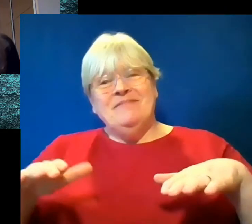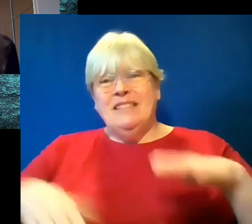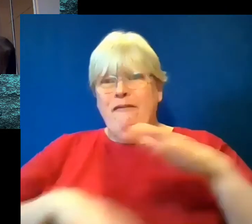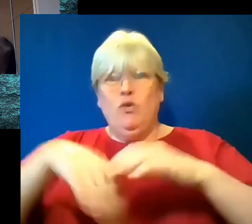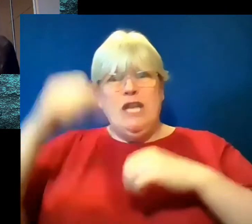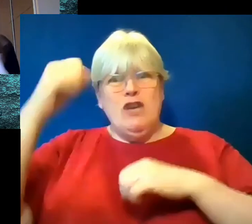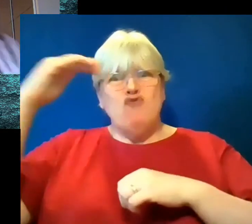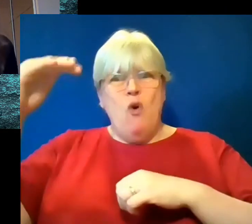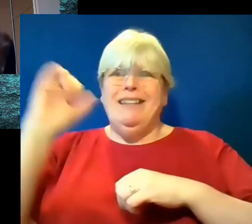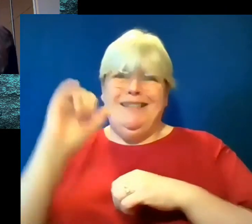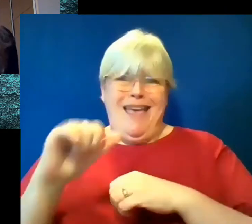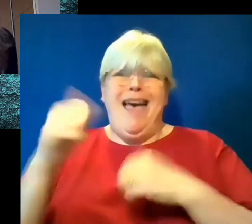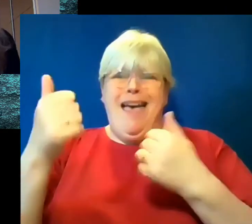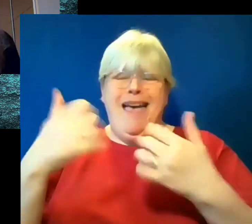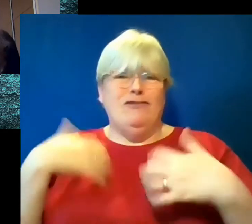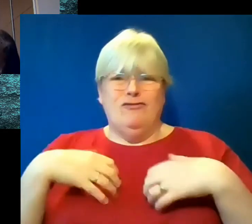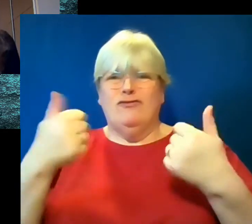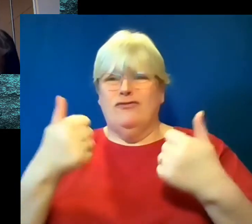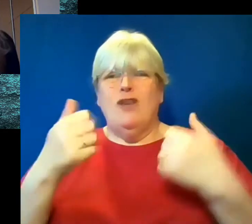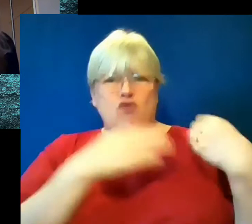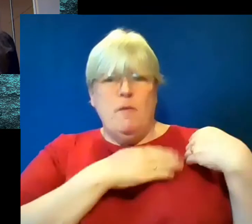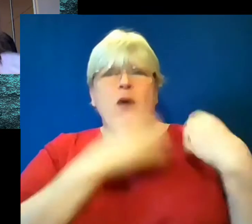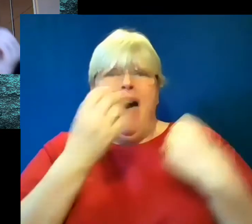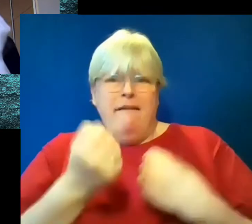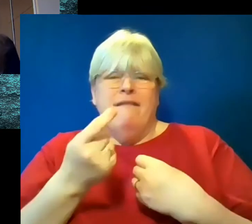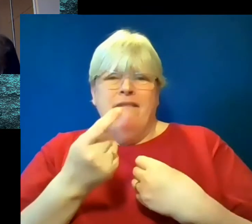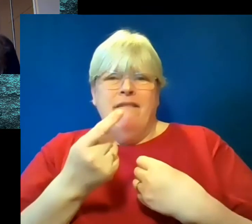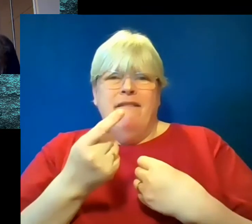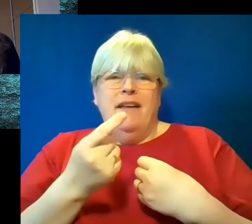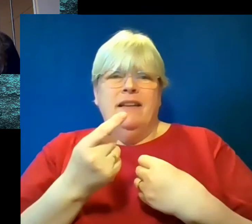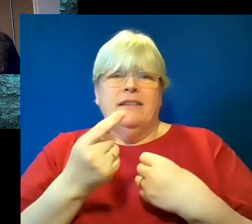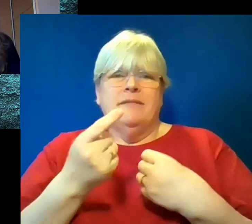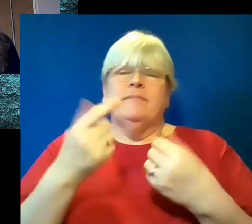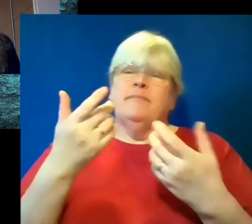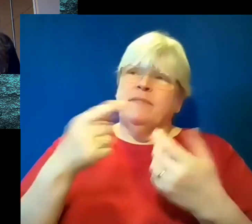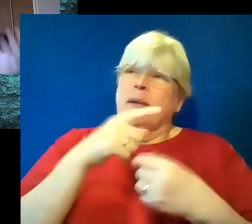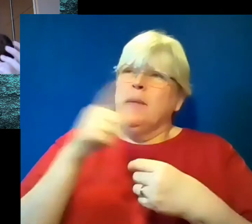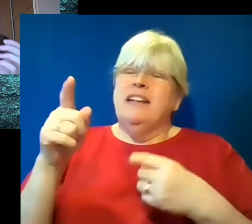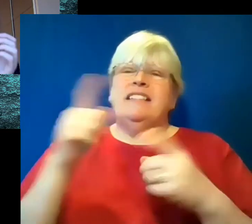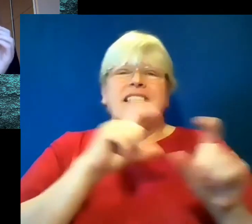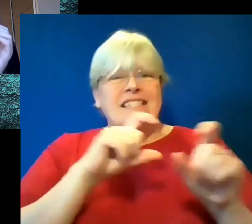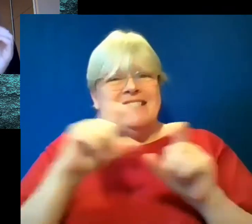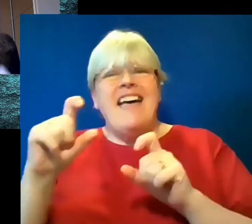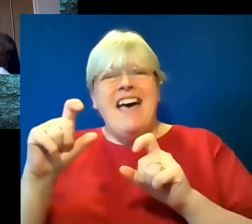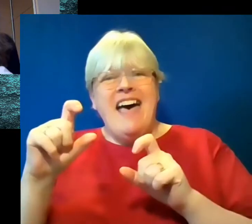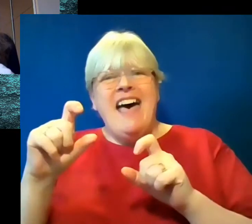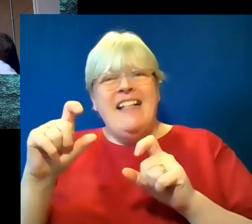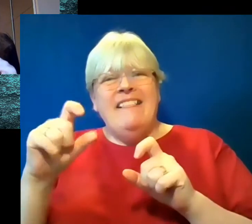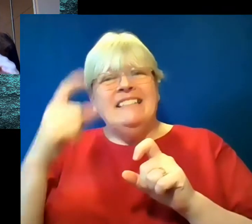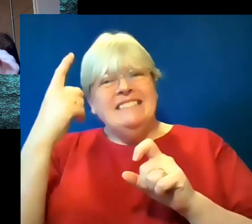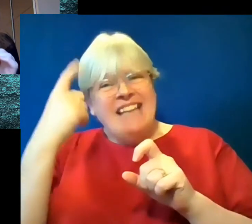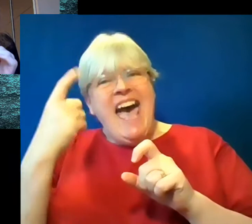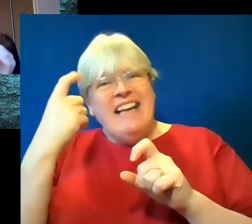and drive and have true responsibilities and are in no way feckless, but who are remarkable in their